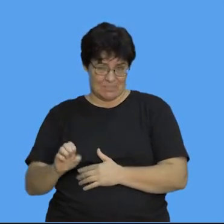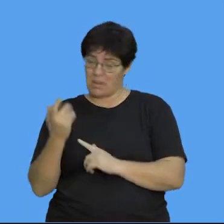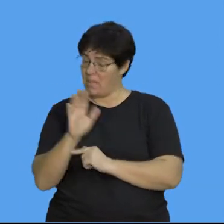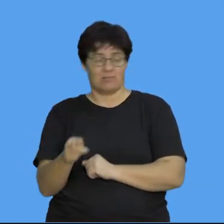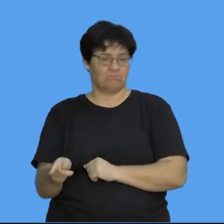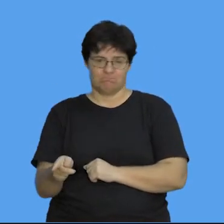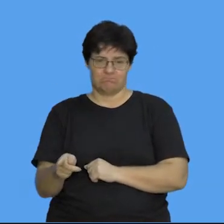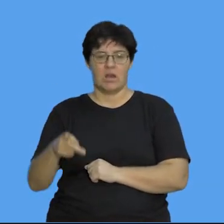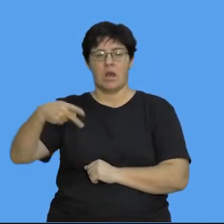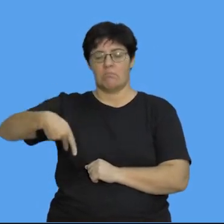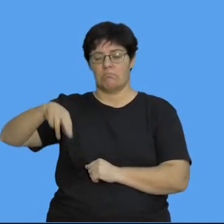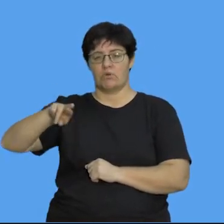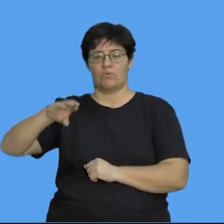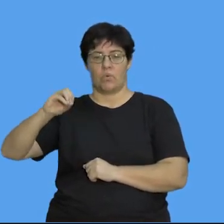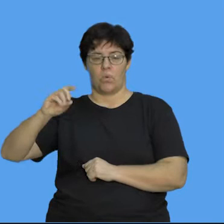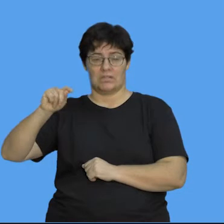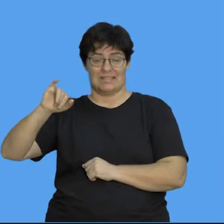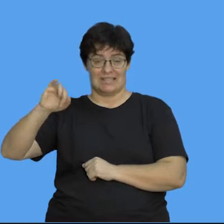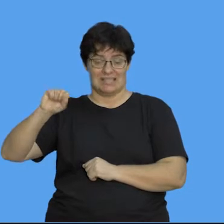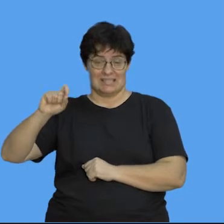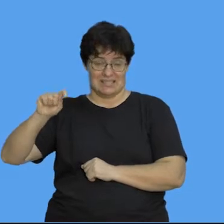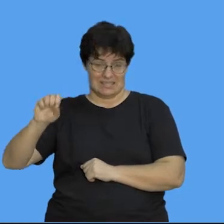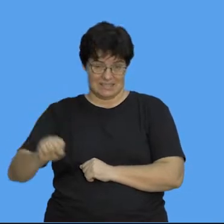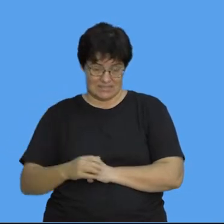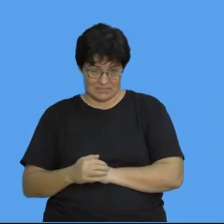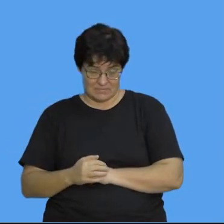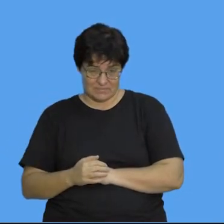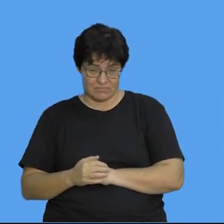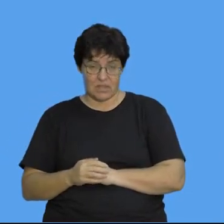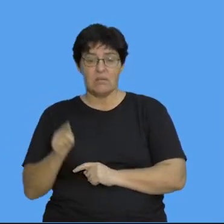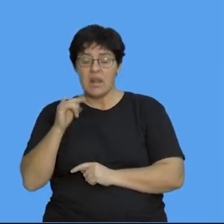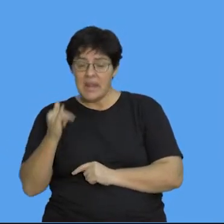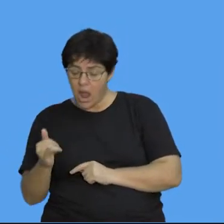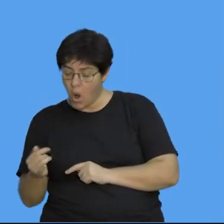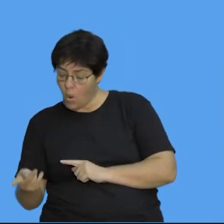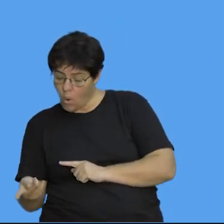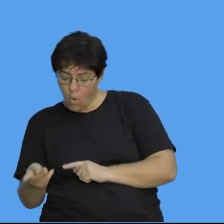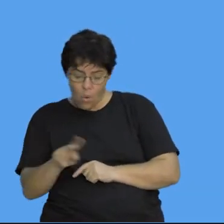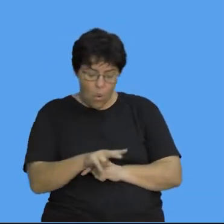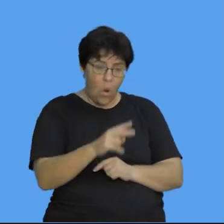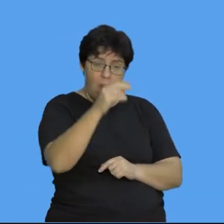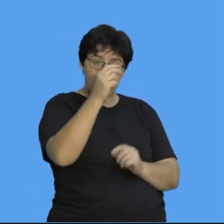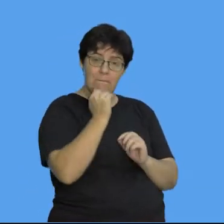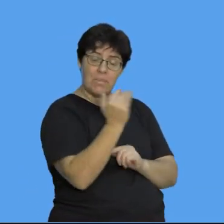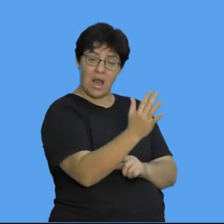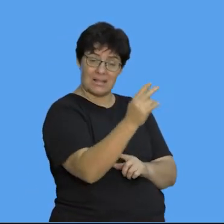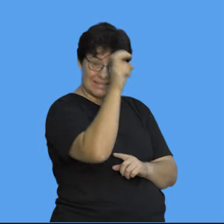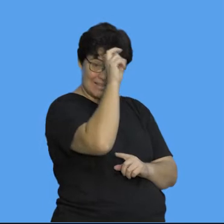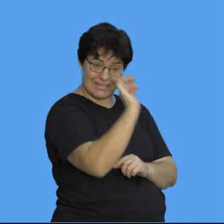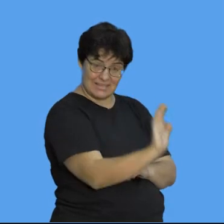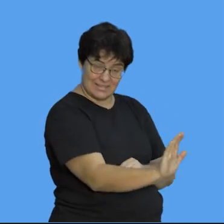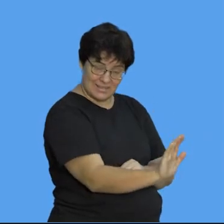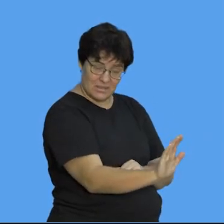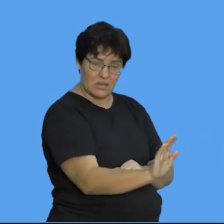is not a plant, it's a protist. But now, when we look at plants, when we start with the plant kingdom,